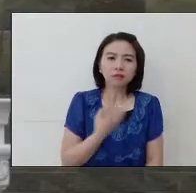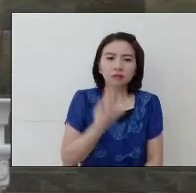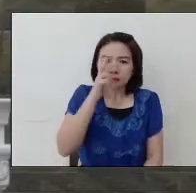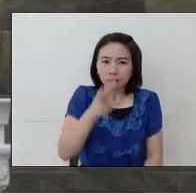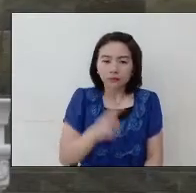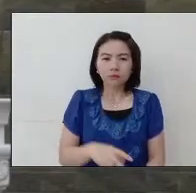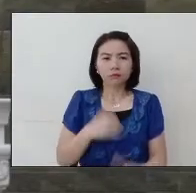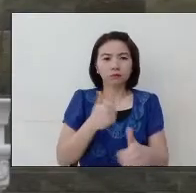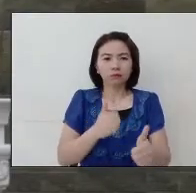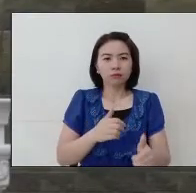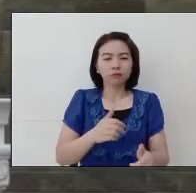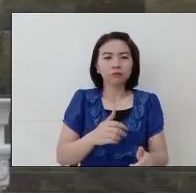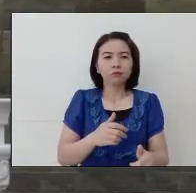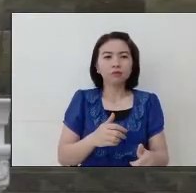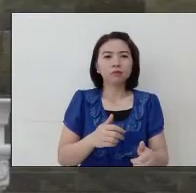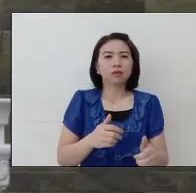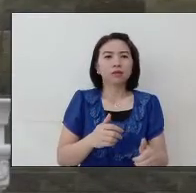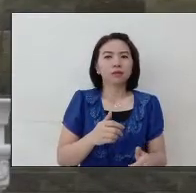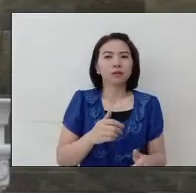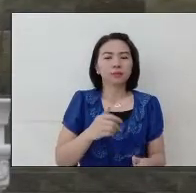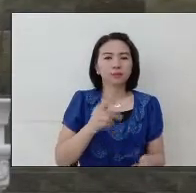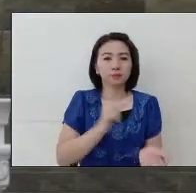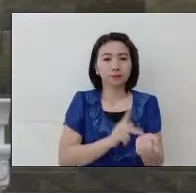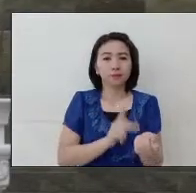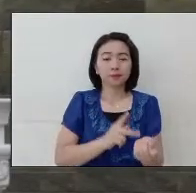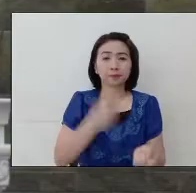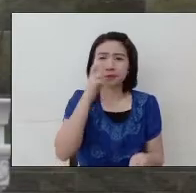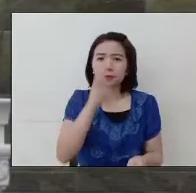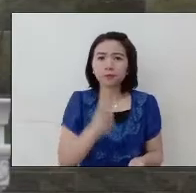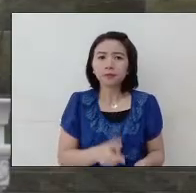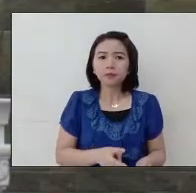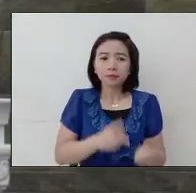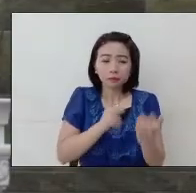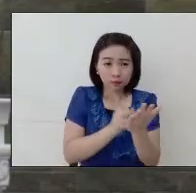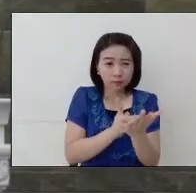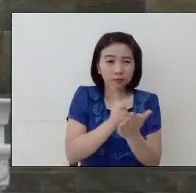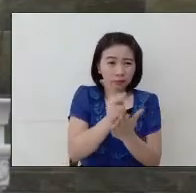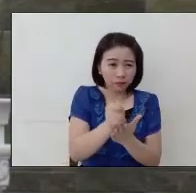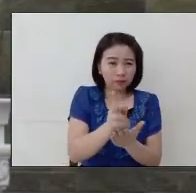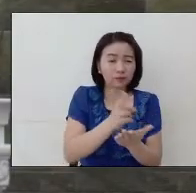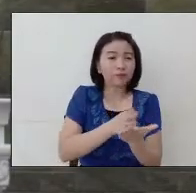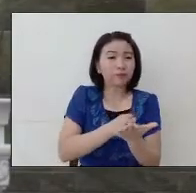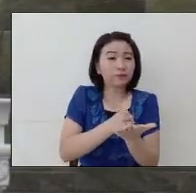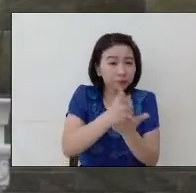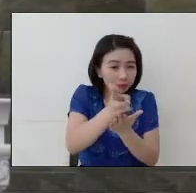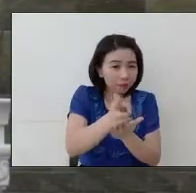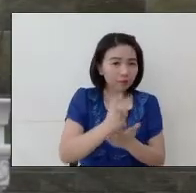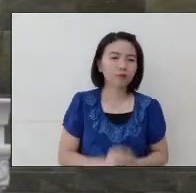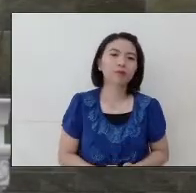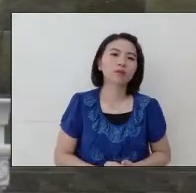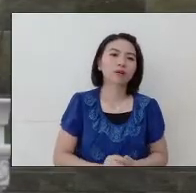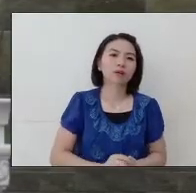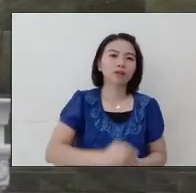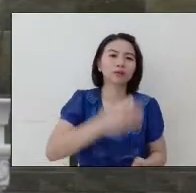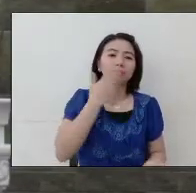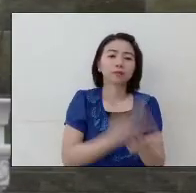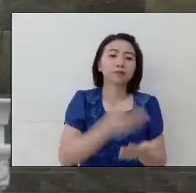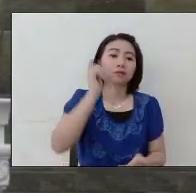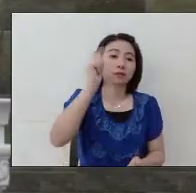pure, clean thoughts, lovely, which is acceptable, good report,